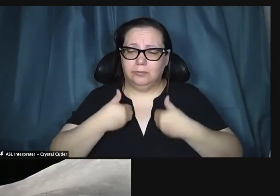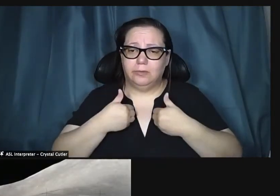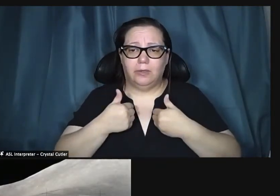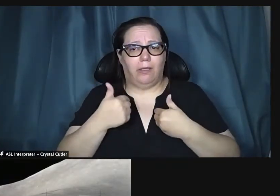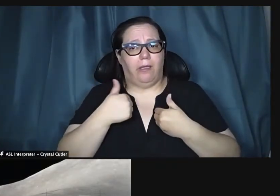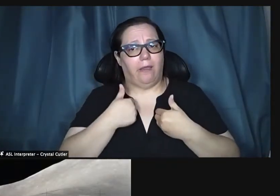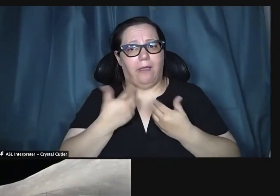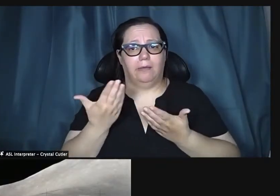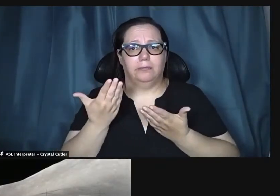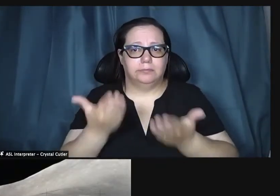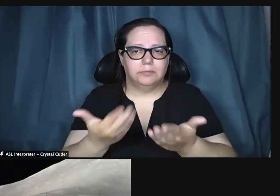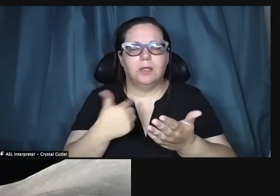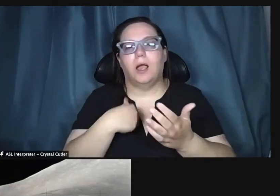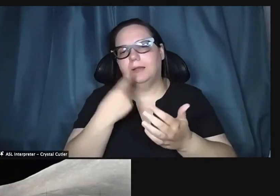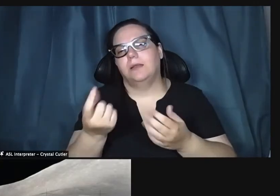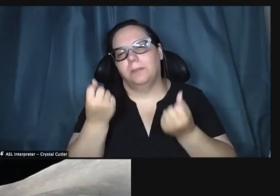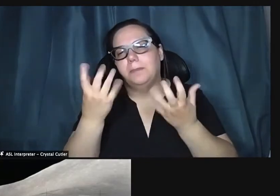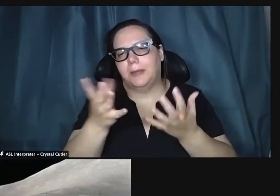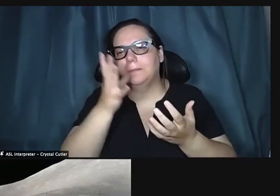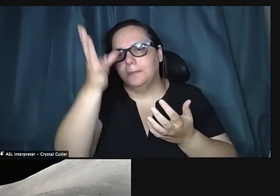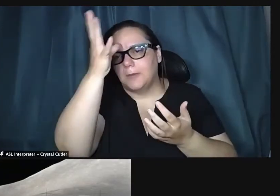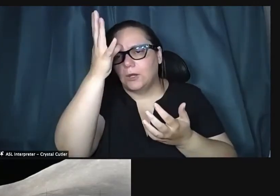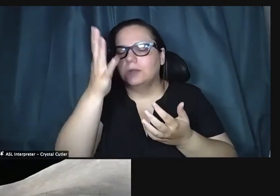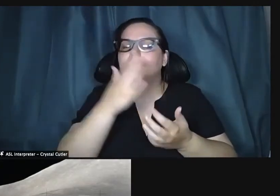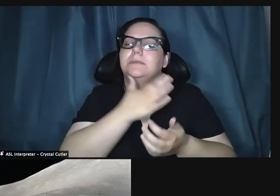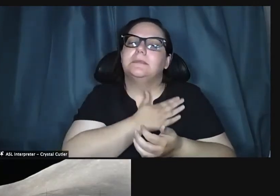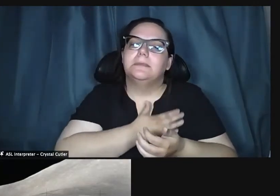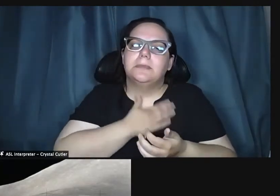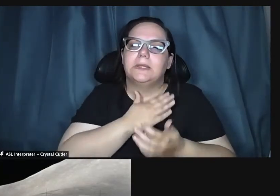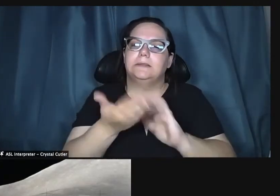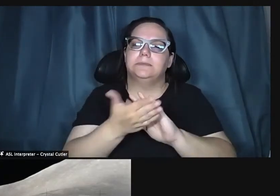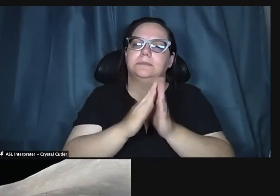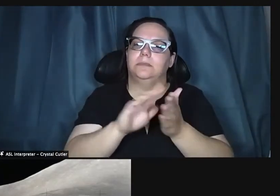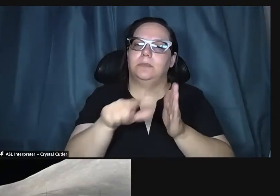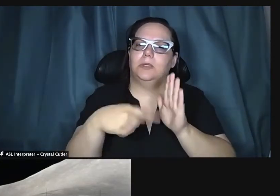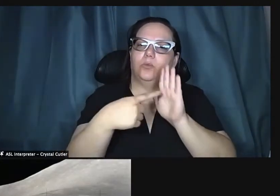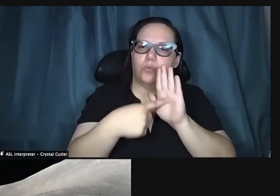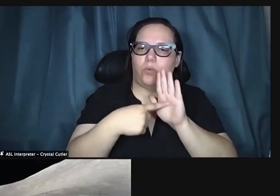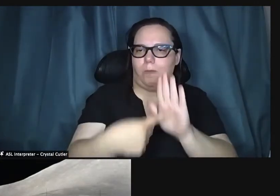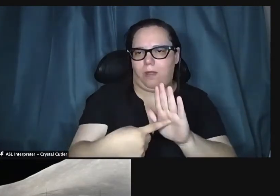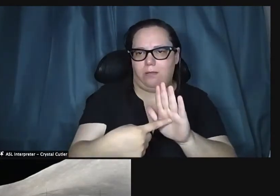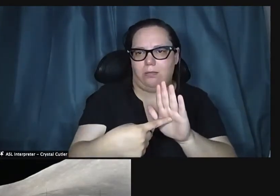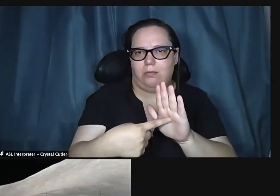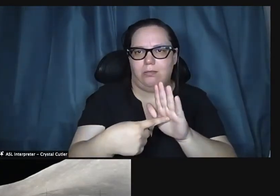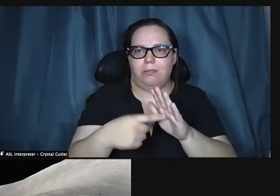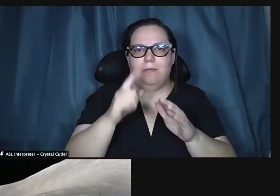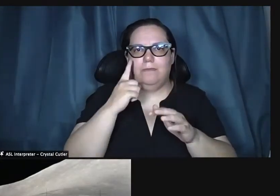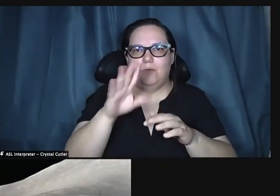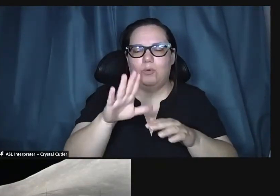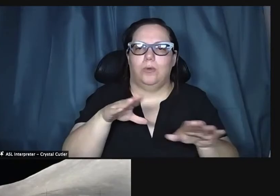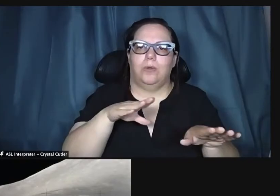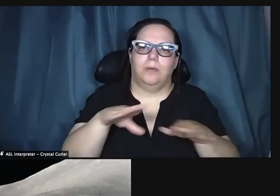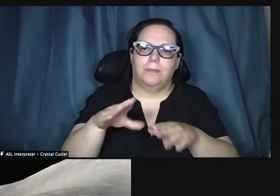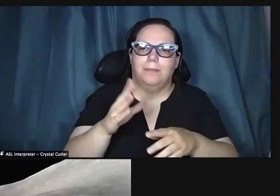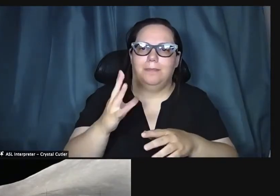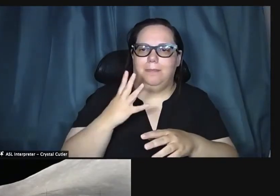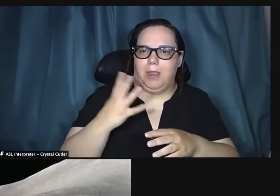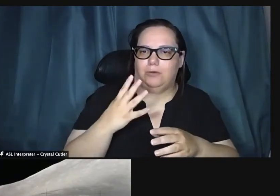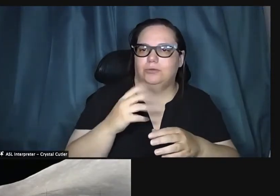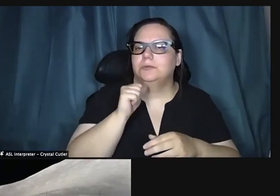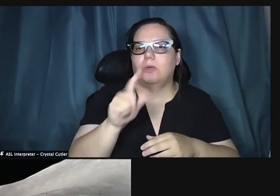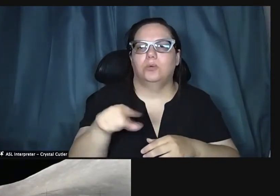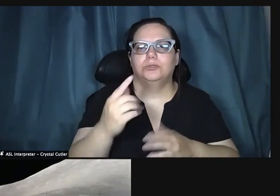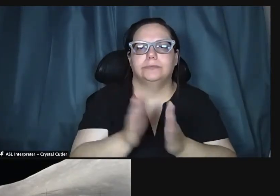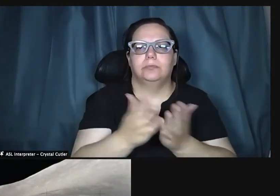is, this is what I tell a lot of parents, please just be a role model and work on your own manners. Don't just hand a book to your kids and say,